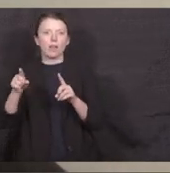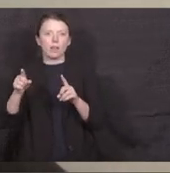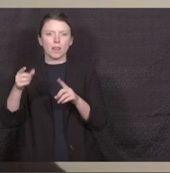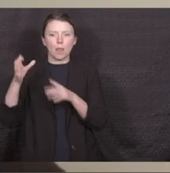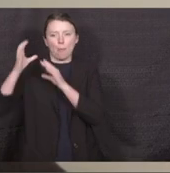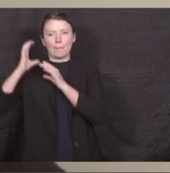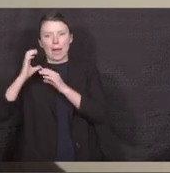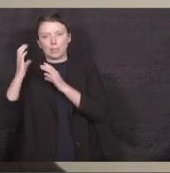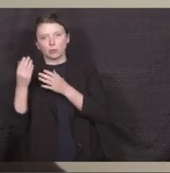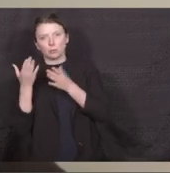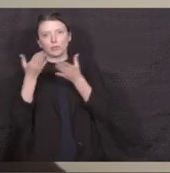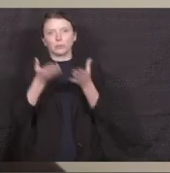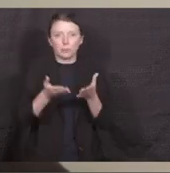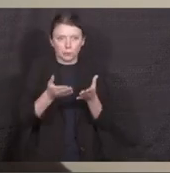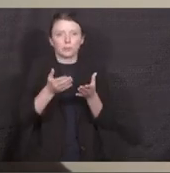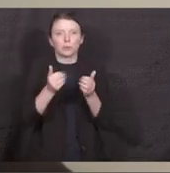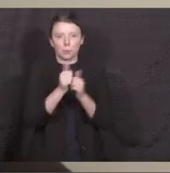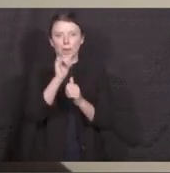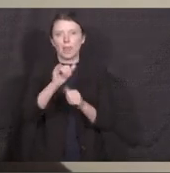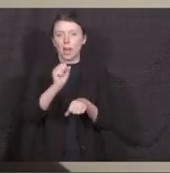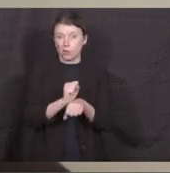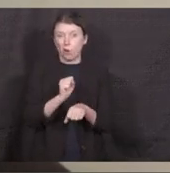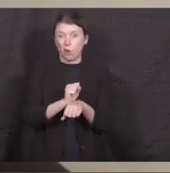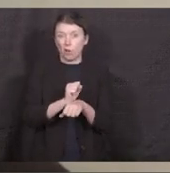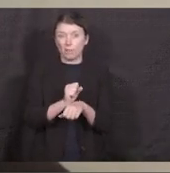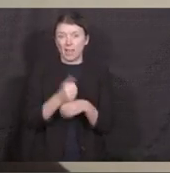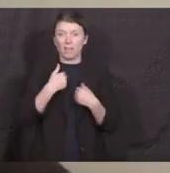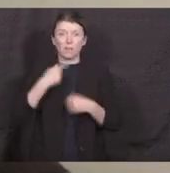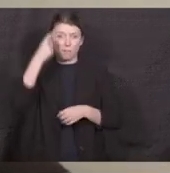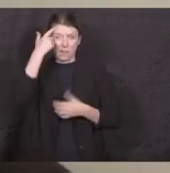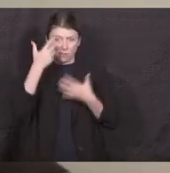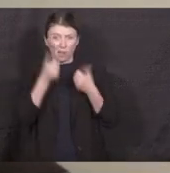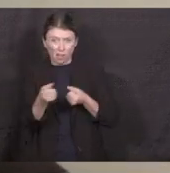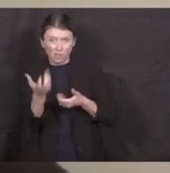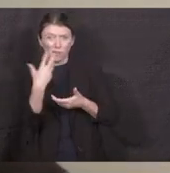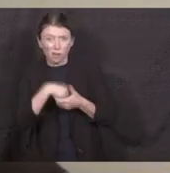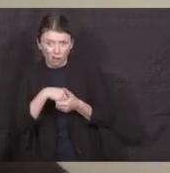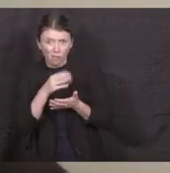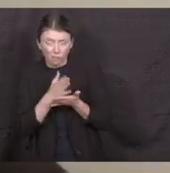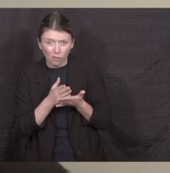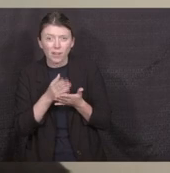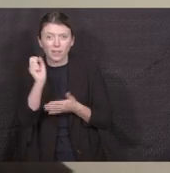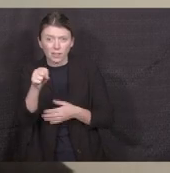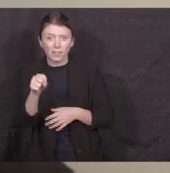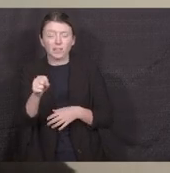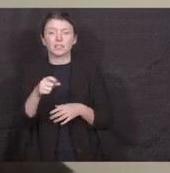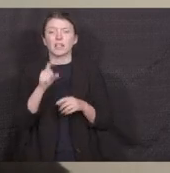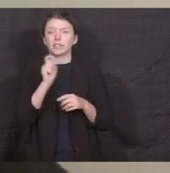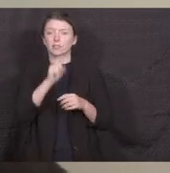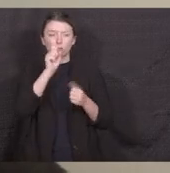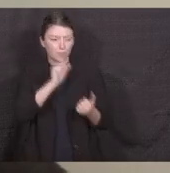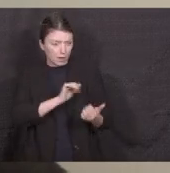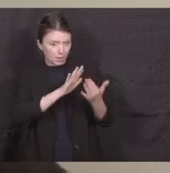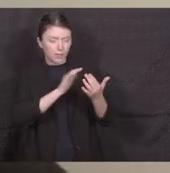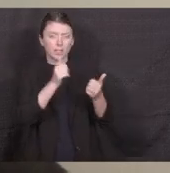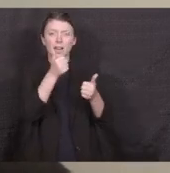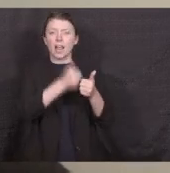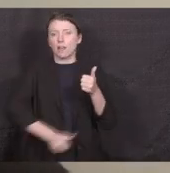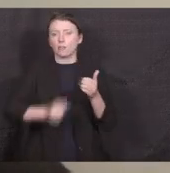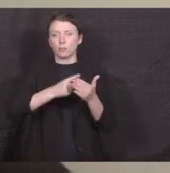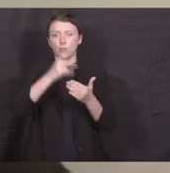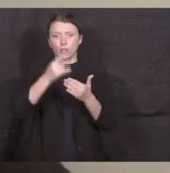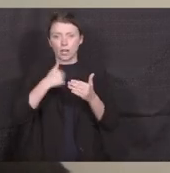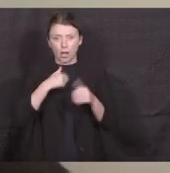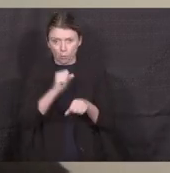brings when they get placed in that job. There's a mental health component that really needs to be addressed in any project that I'm involved in.